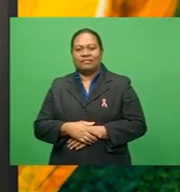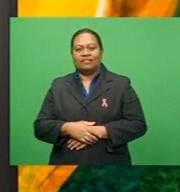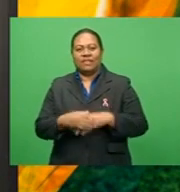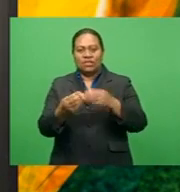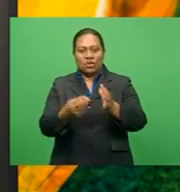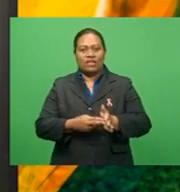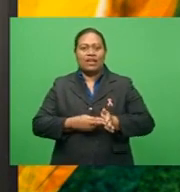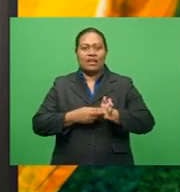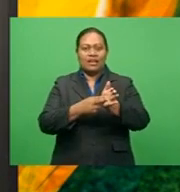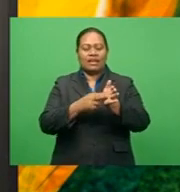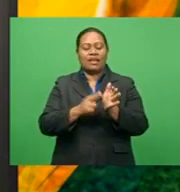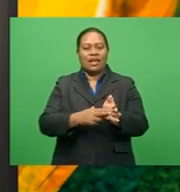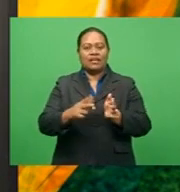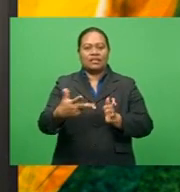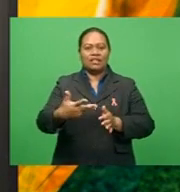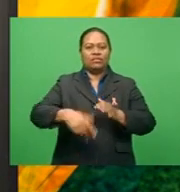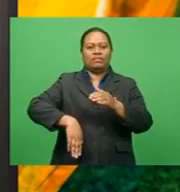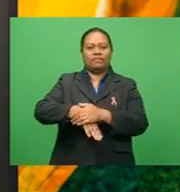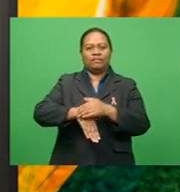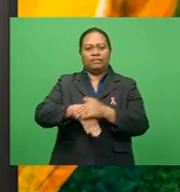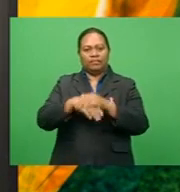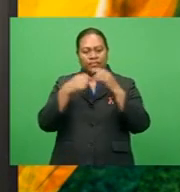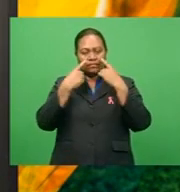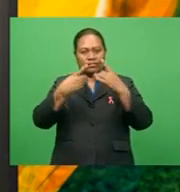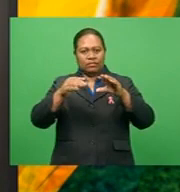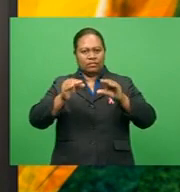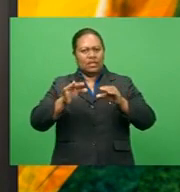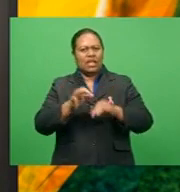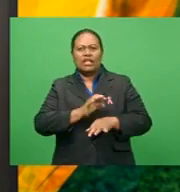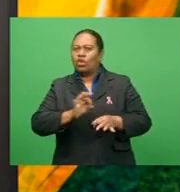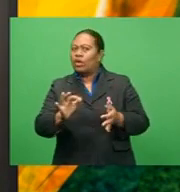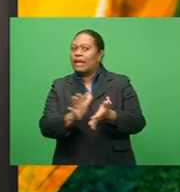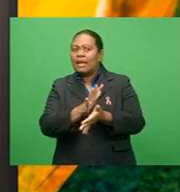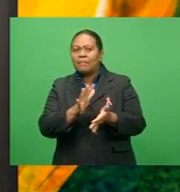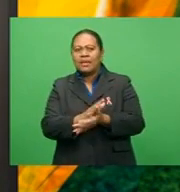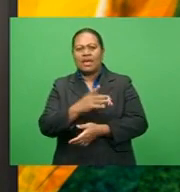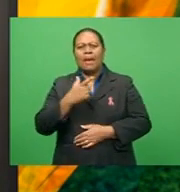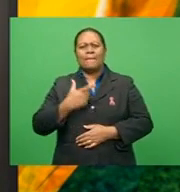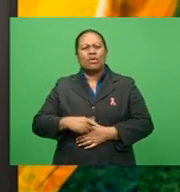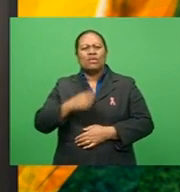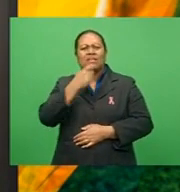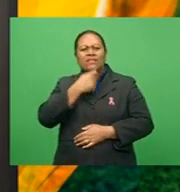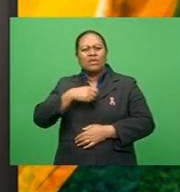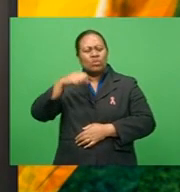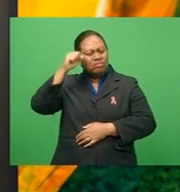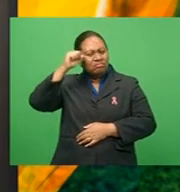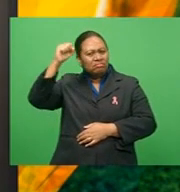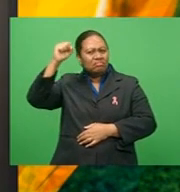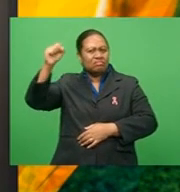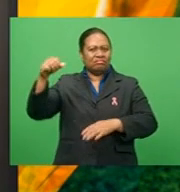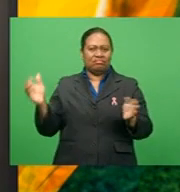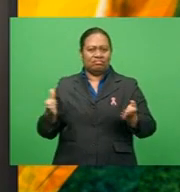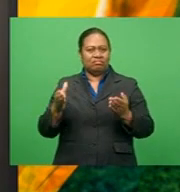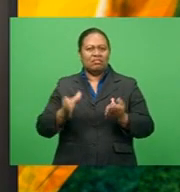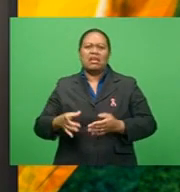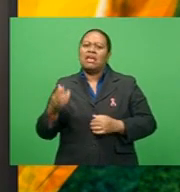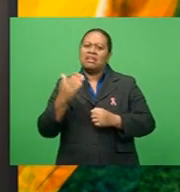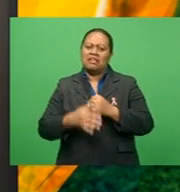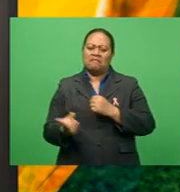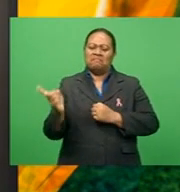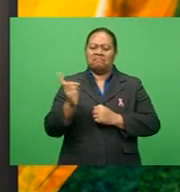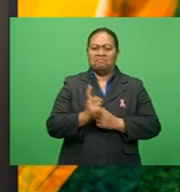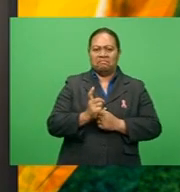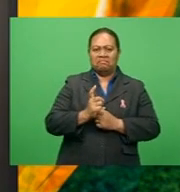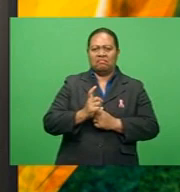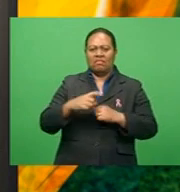Masinu football coach Tangi Wonolangi didn't hide his disappointment after a few of his senior players failed to turn up for their Vodafone Premier League